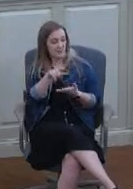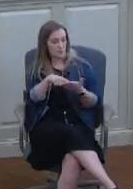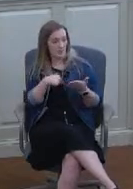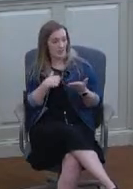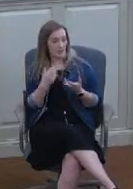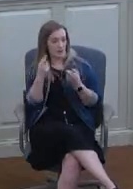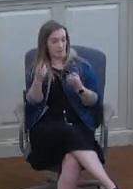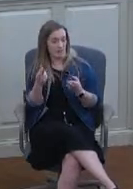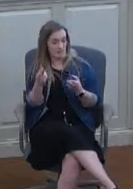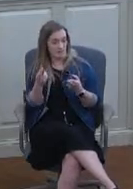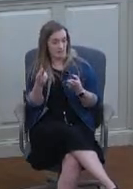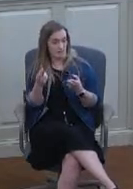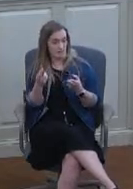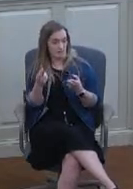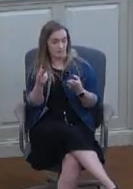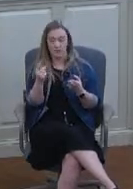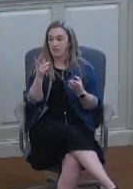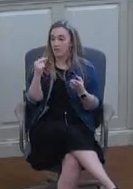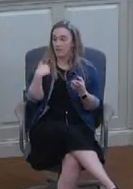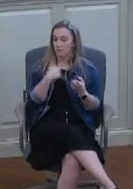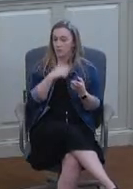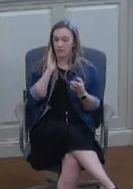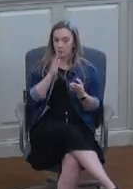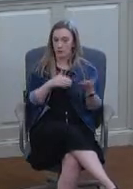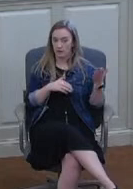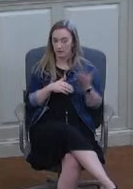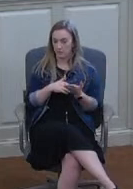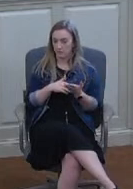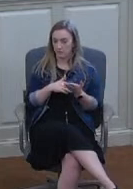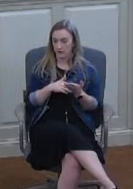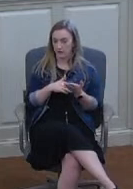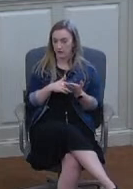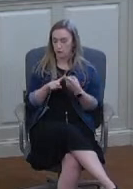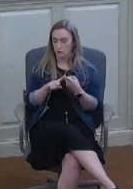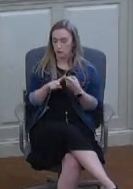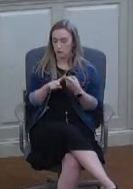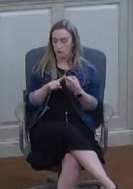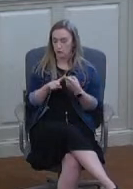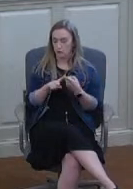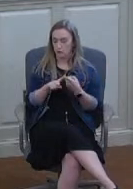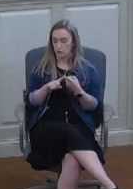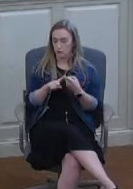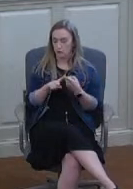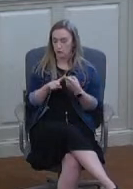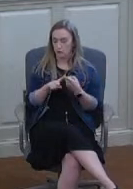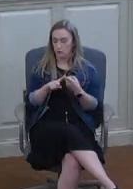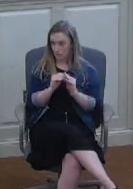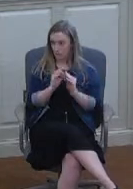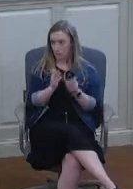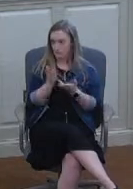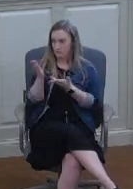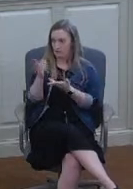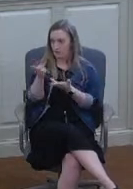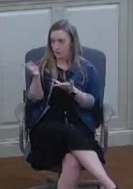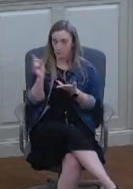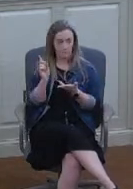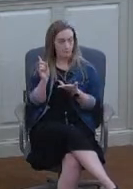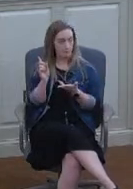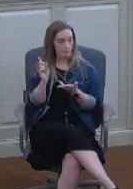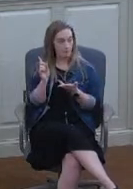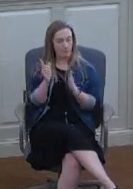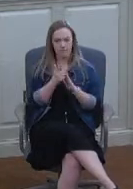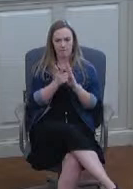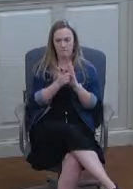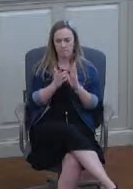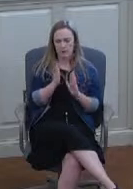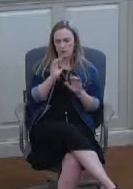recommend. I Yes, know we had that's, to vote on it. and but then we would bring that to the next meeting and then submit that to you. And And just to correct that, it